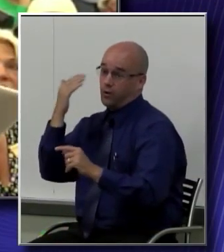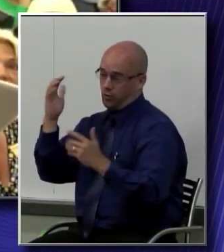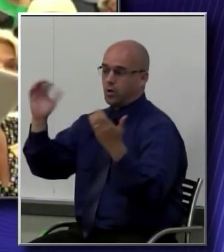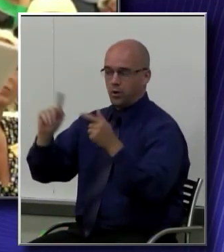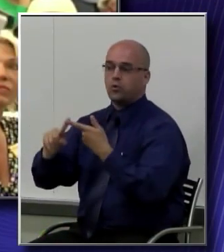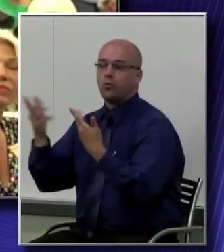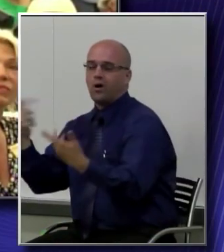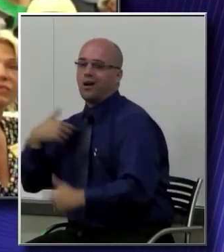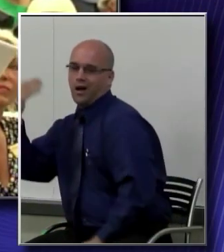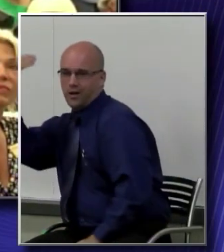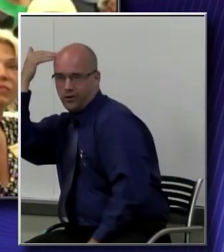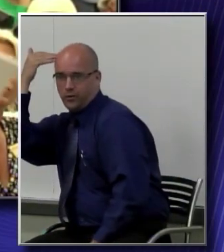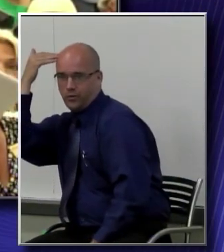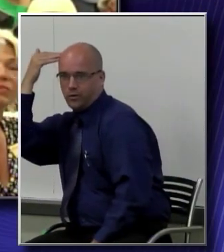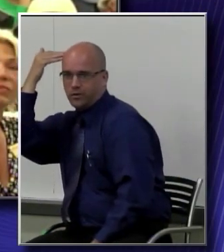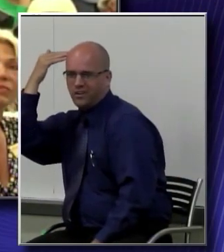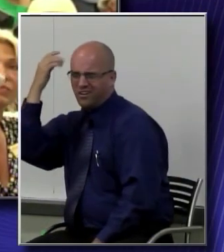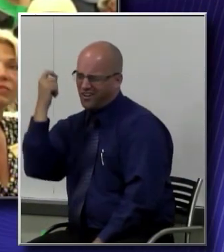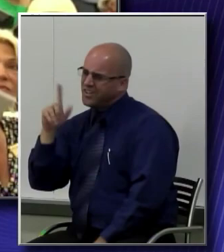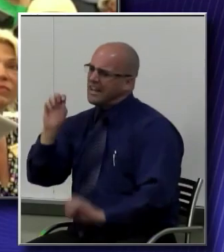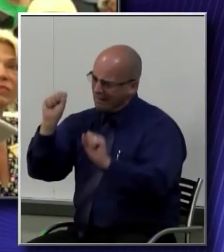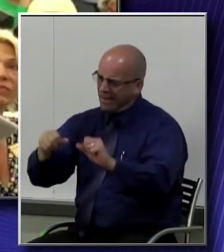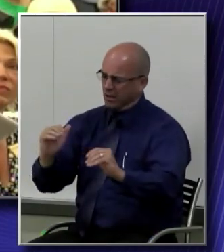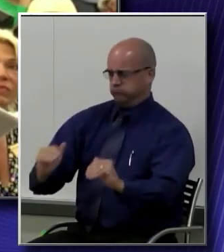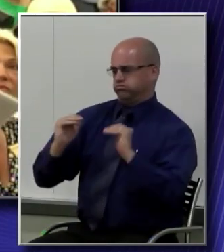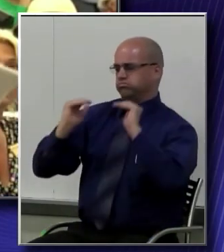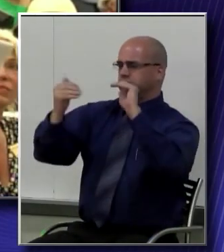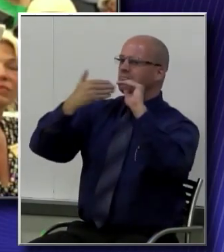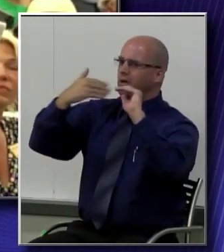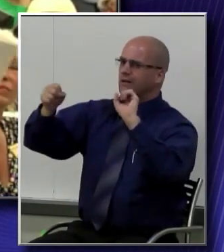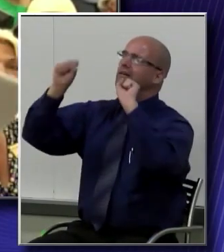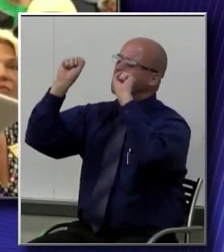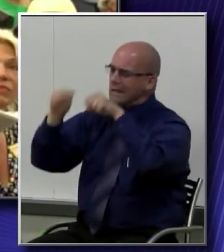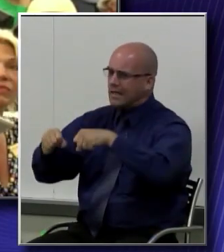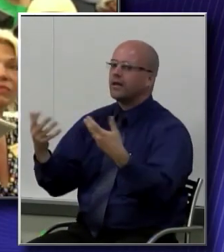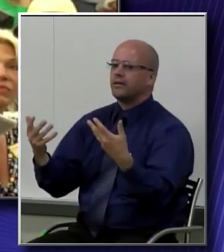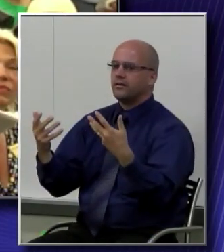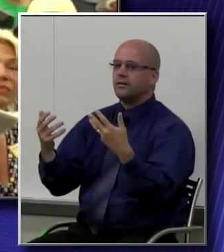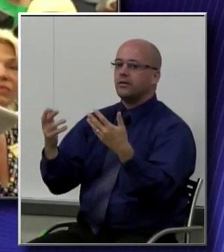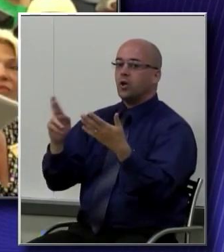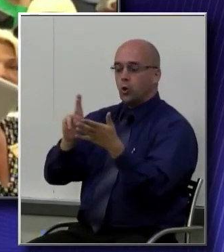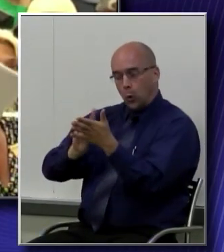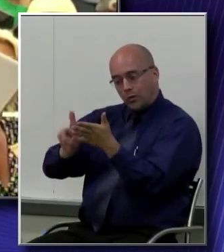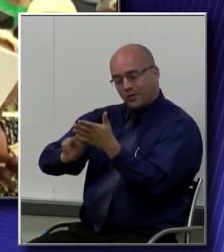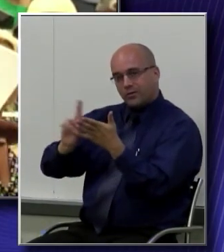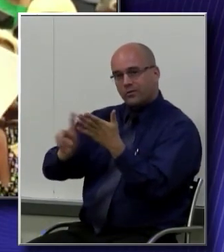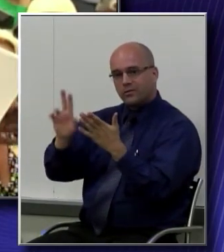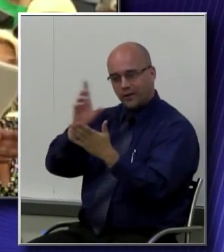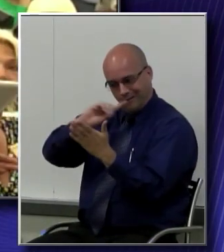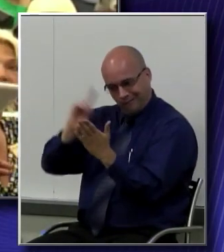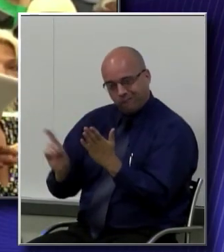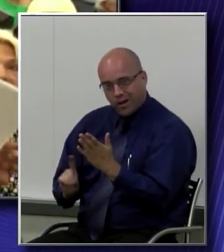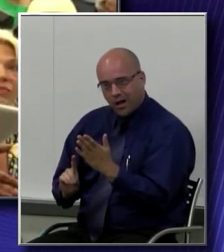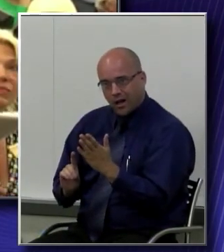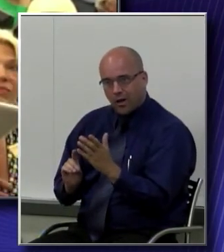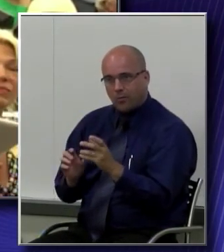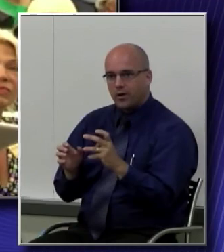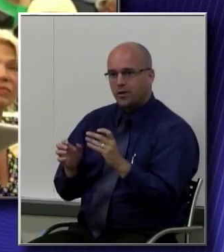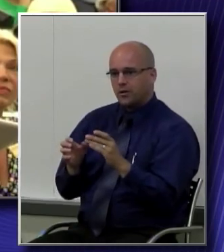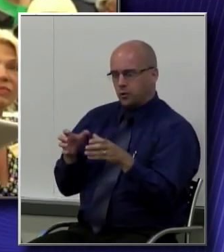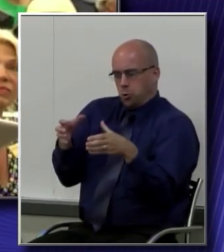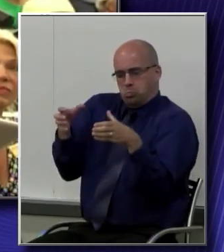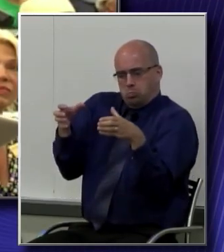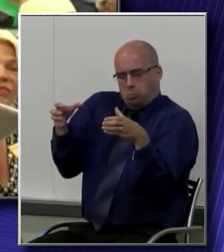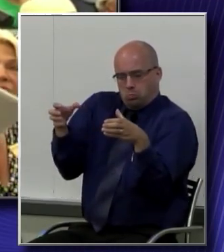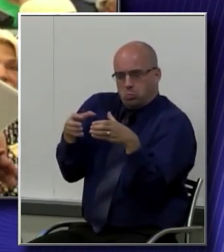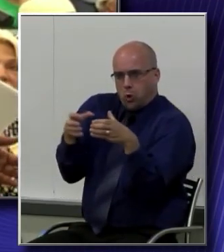what? They can do so much better. The research that they have developed is in small pocket